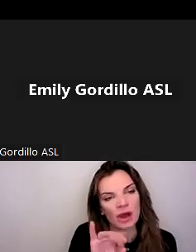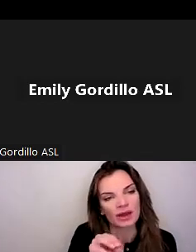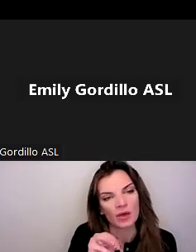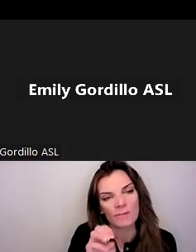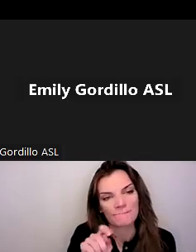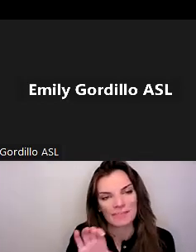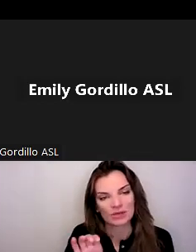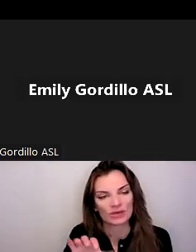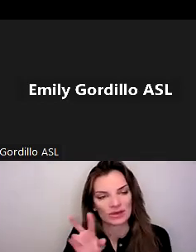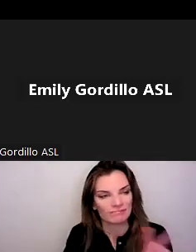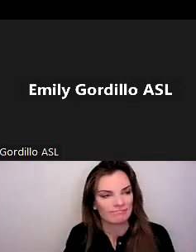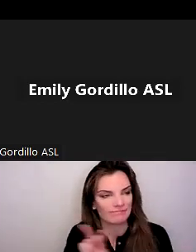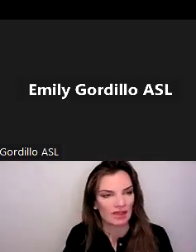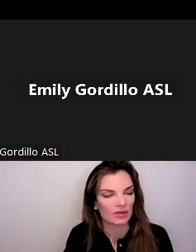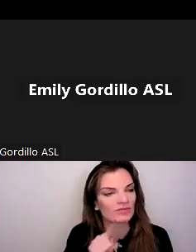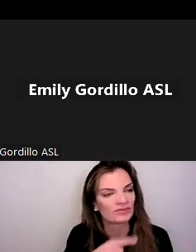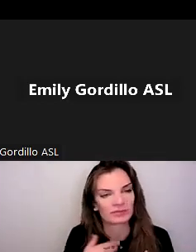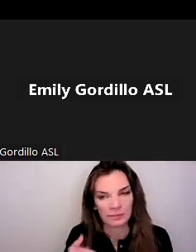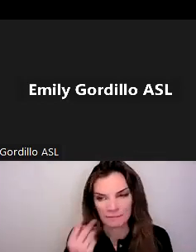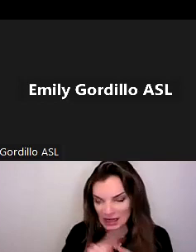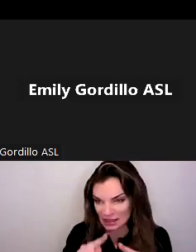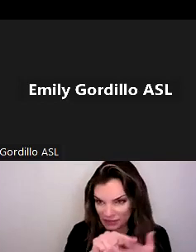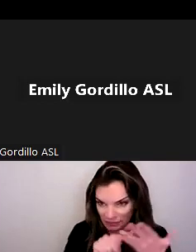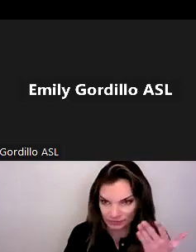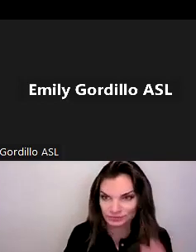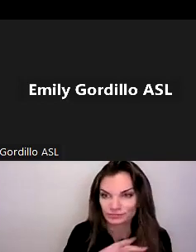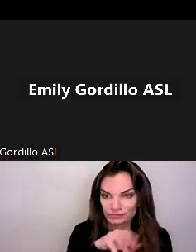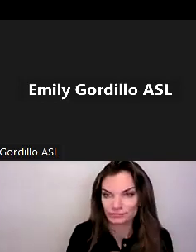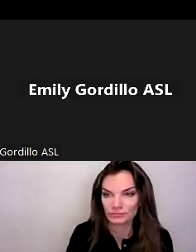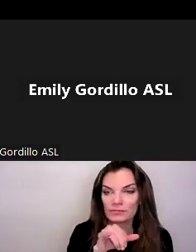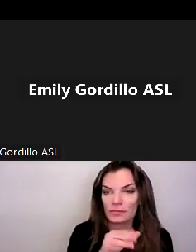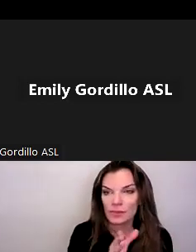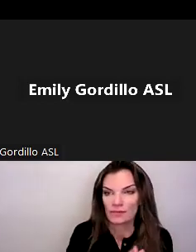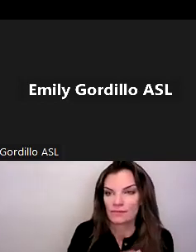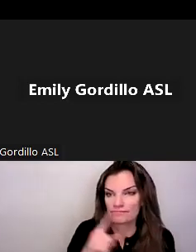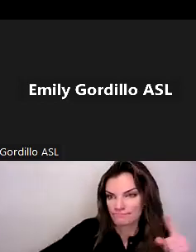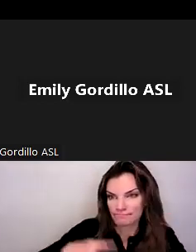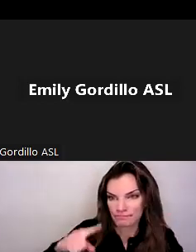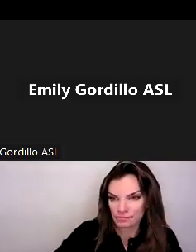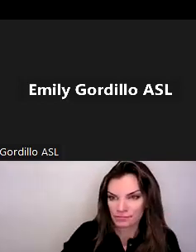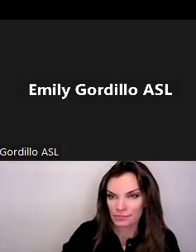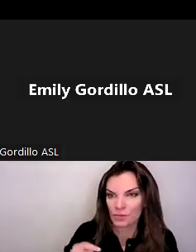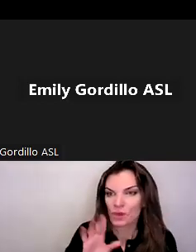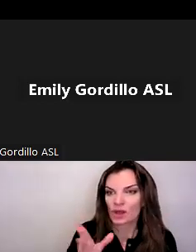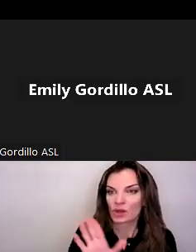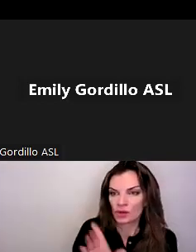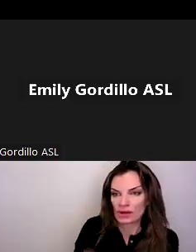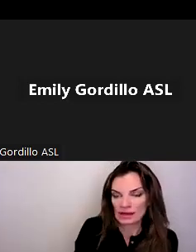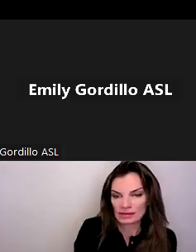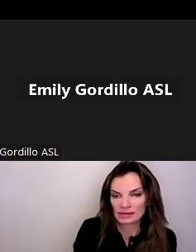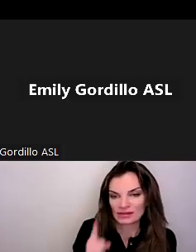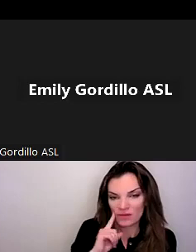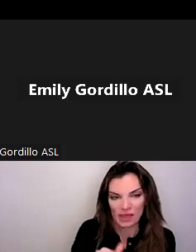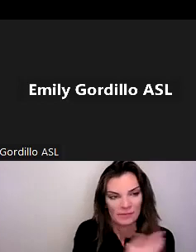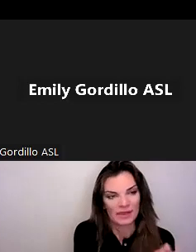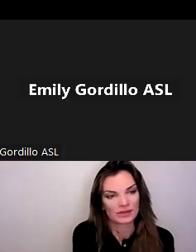And this has a lot of different components to it, and the components vary depending on what the needs are for the